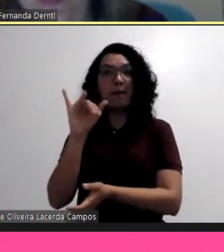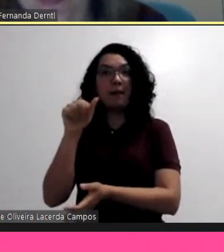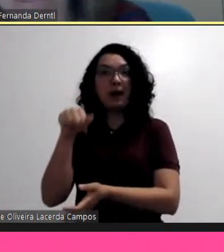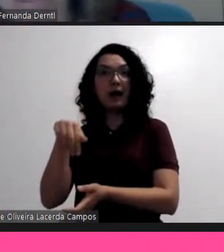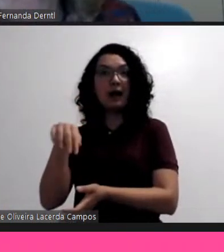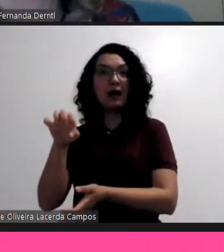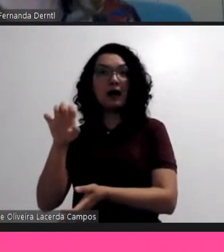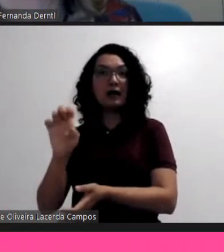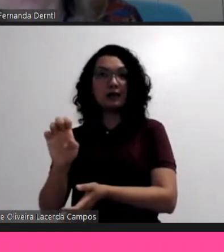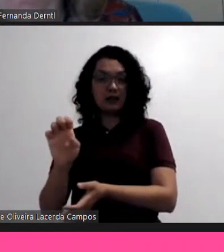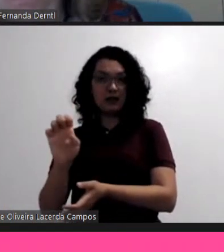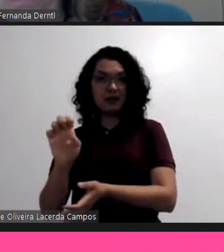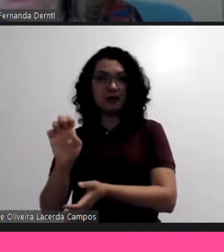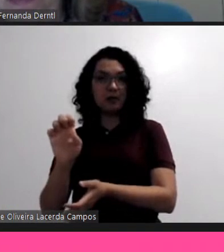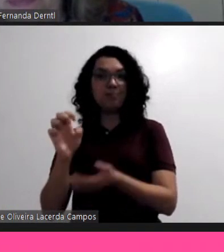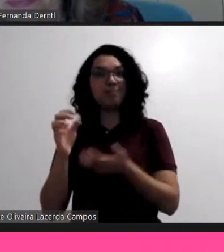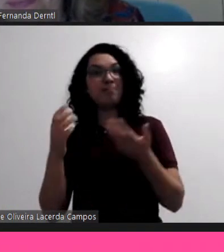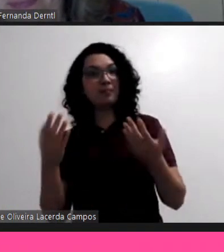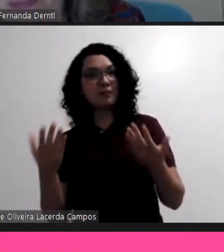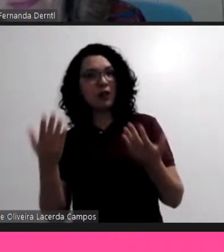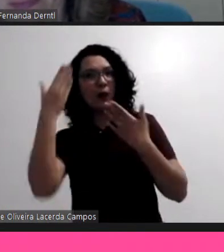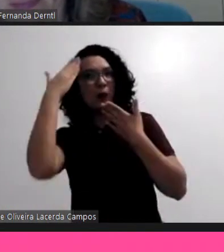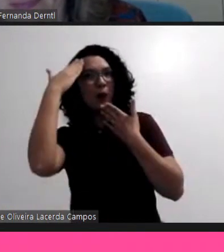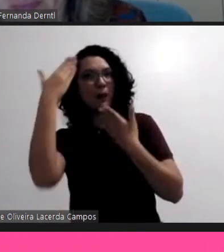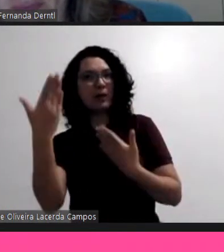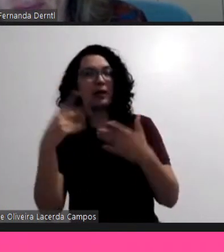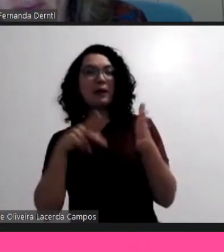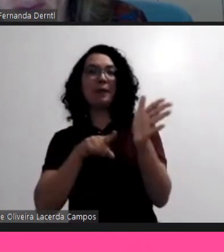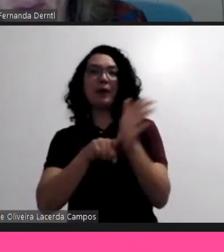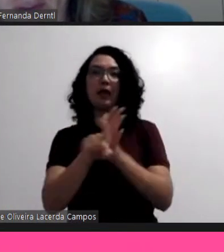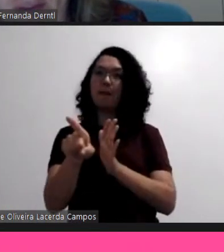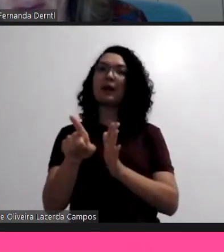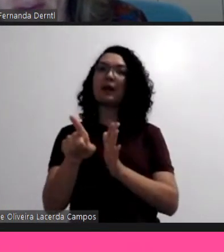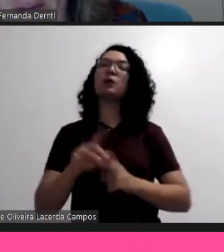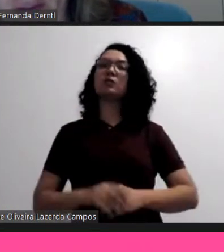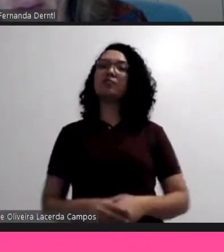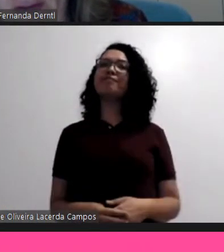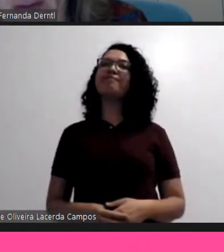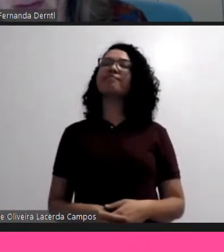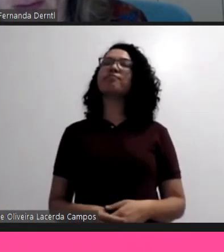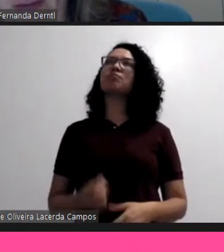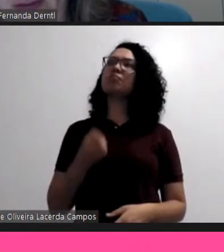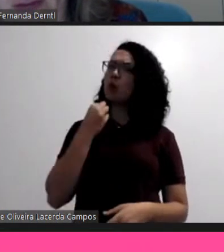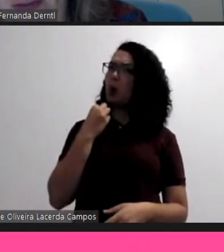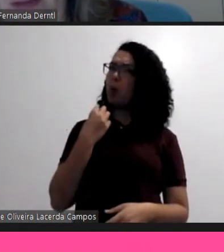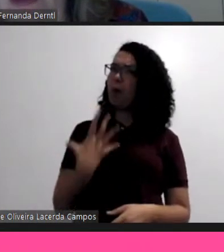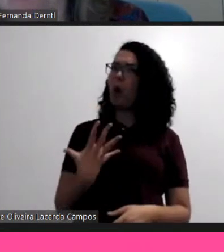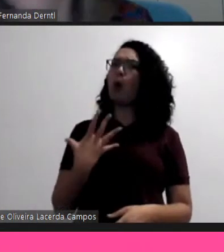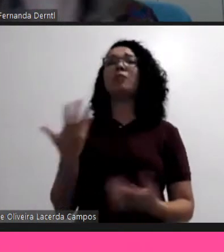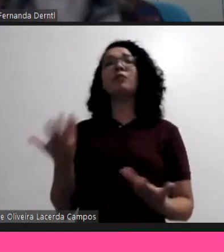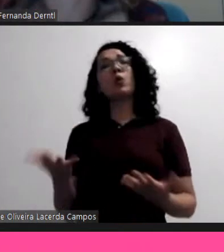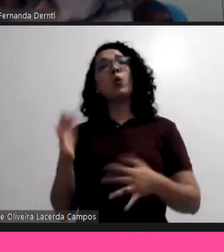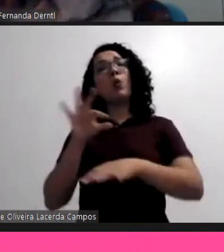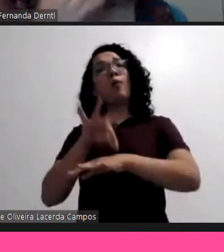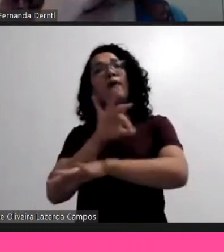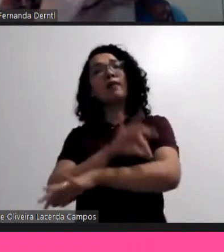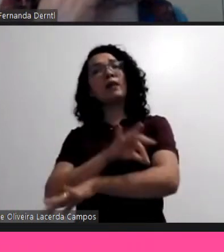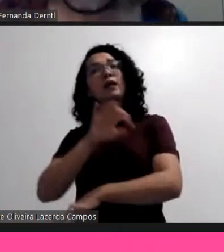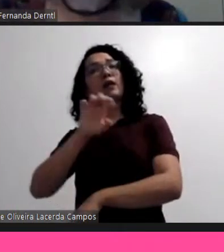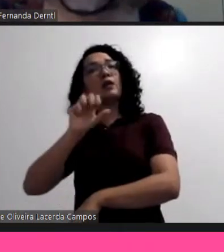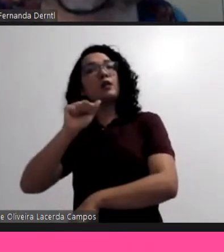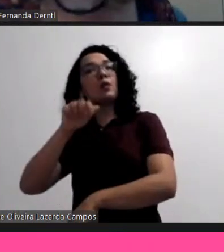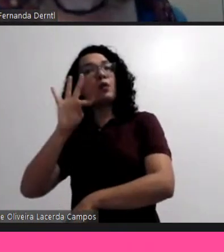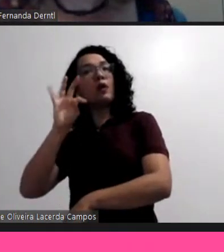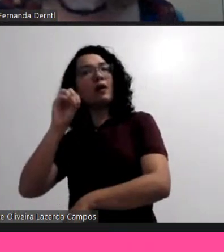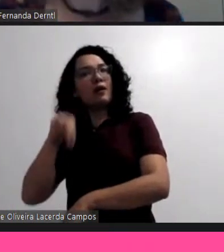Yes, again, thank you for the question. It's to start with, Norman Eaton was part of a school that they called Pretoria School of Architects, and